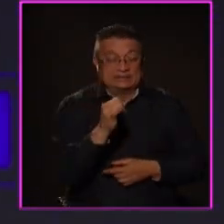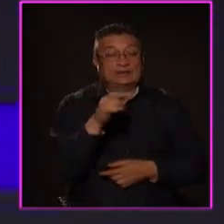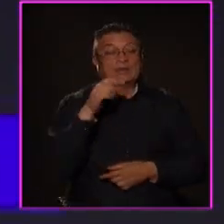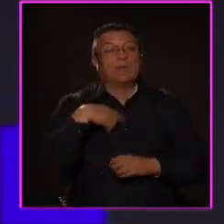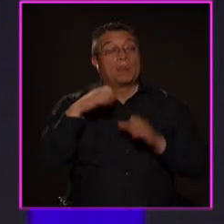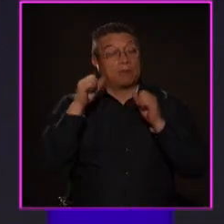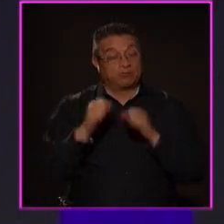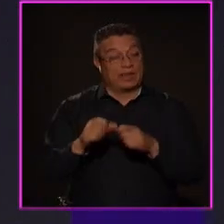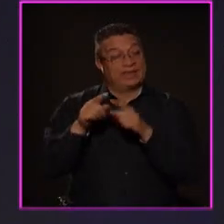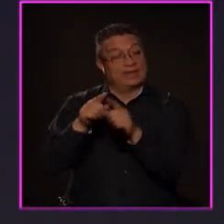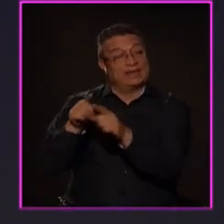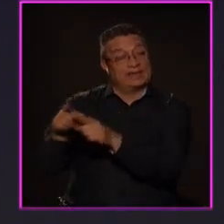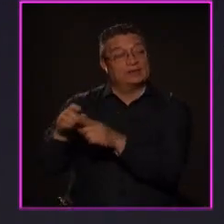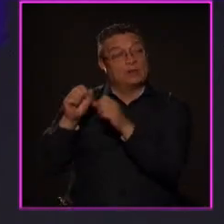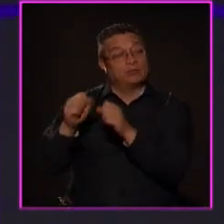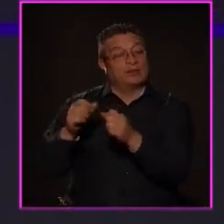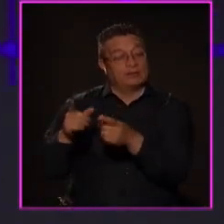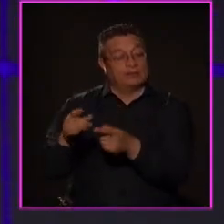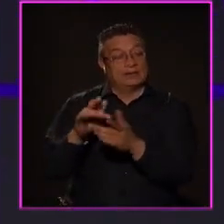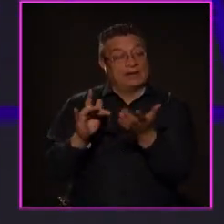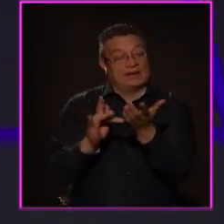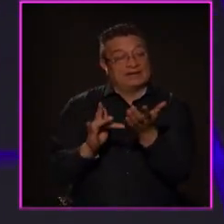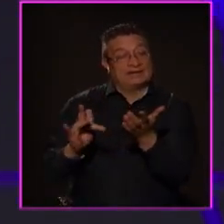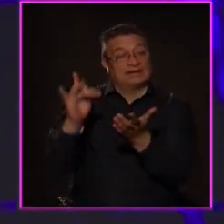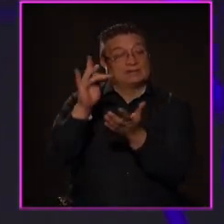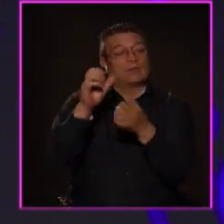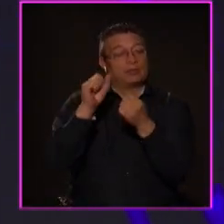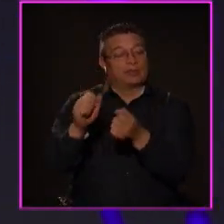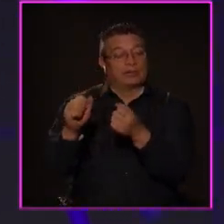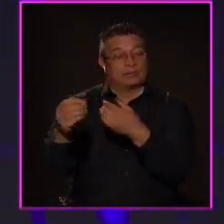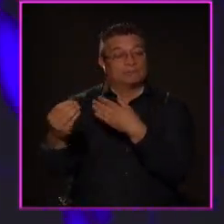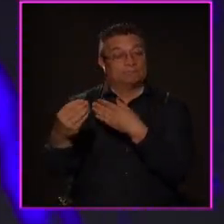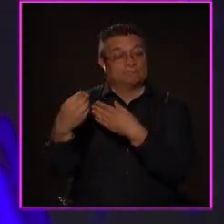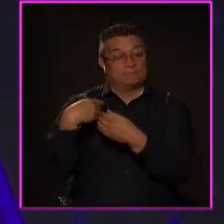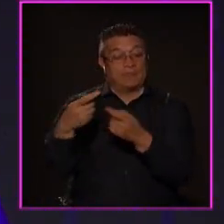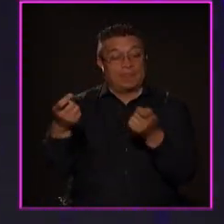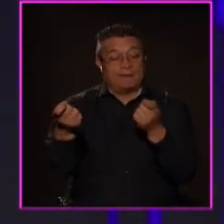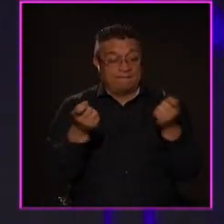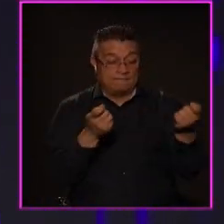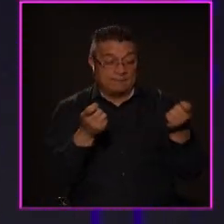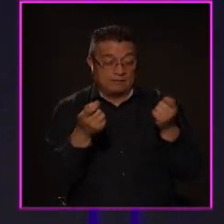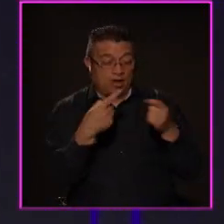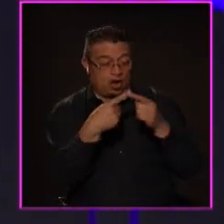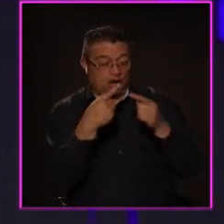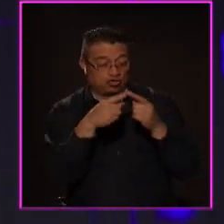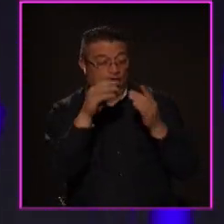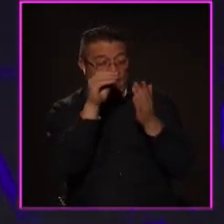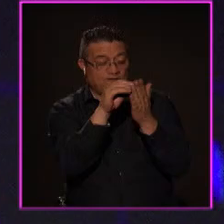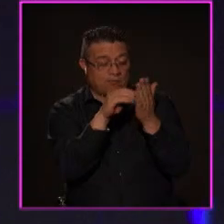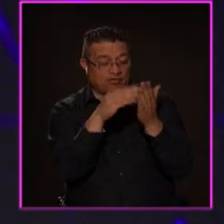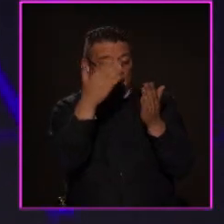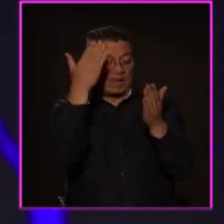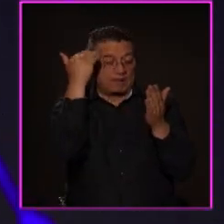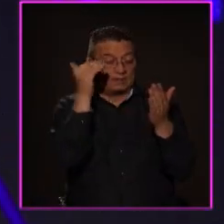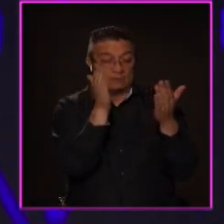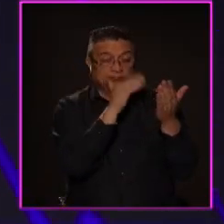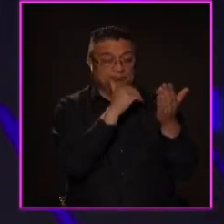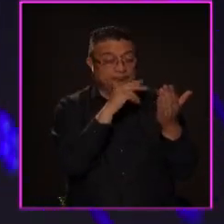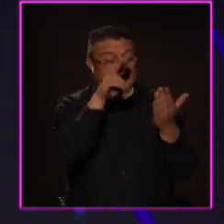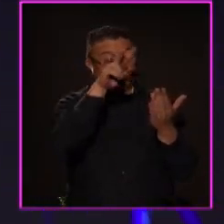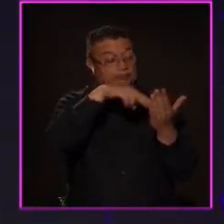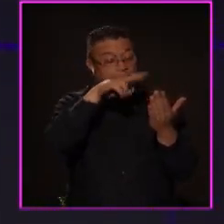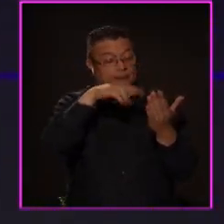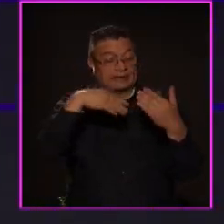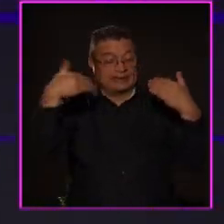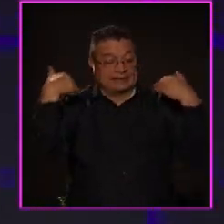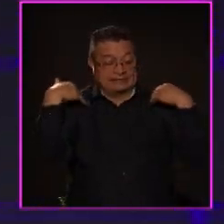situations, new data points, right, that were not in their training distribution. So what is missing, at least from